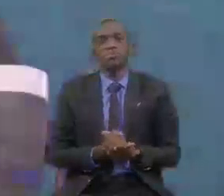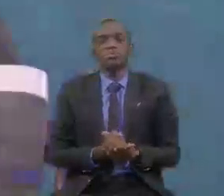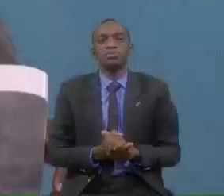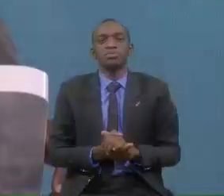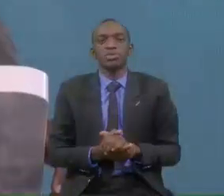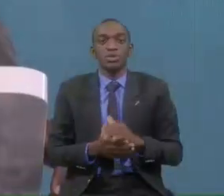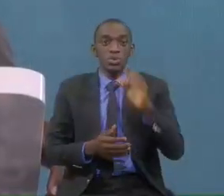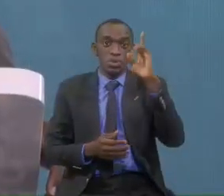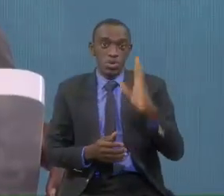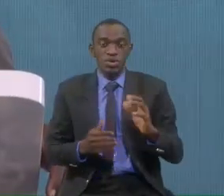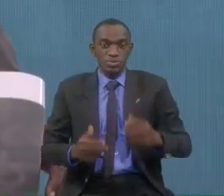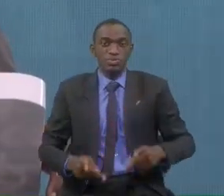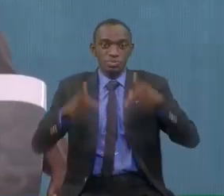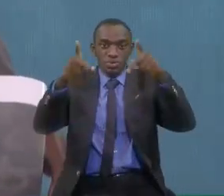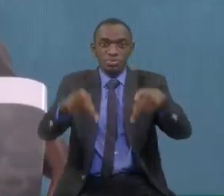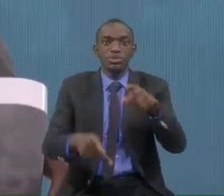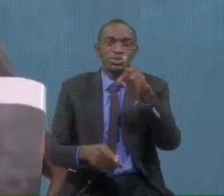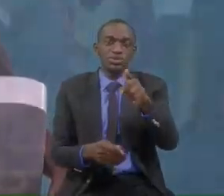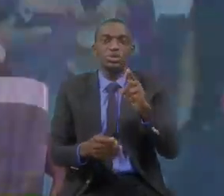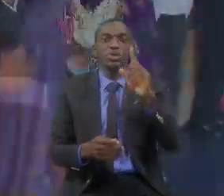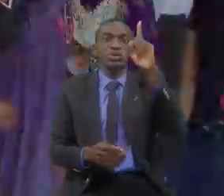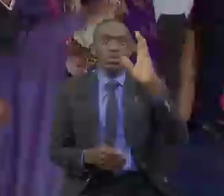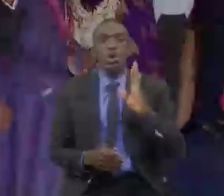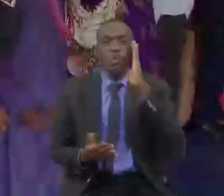Promote you. Lift you up.